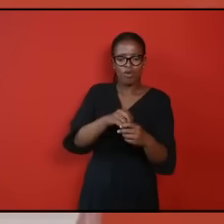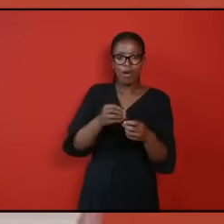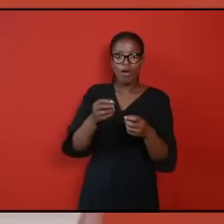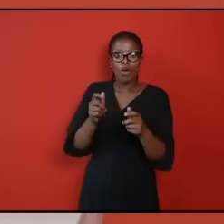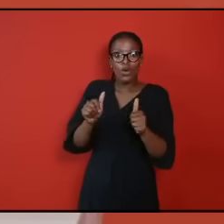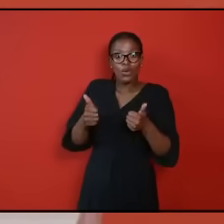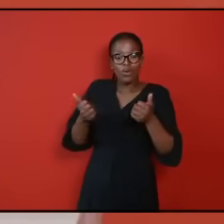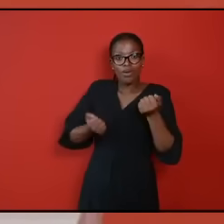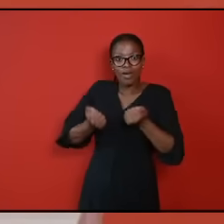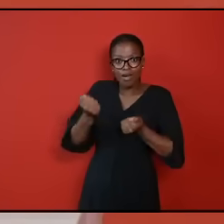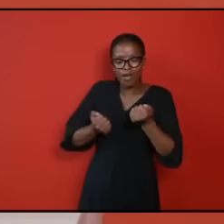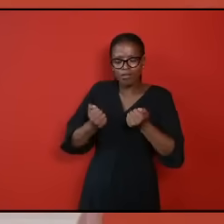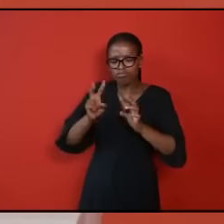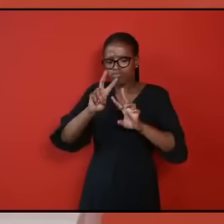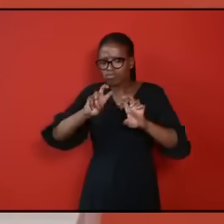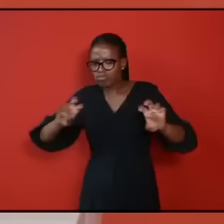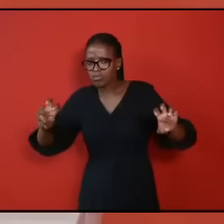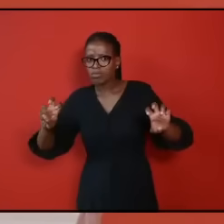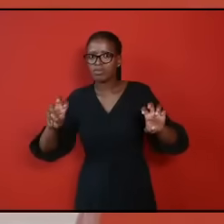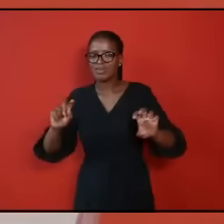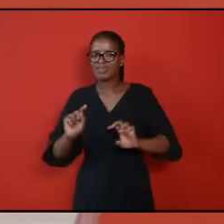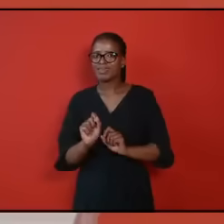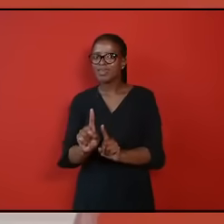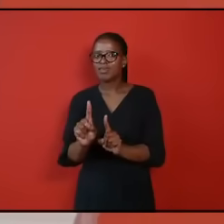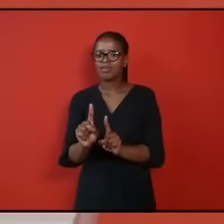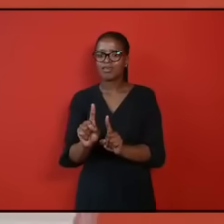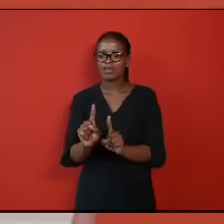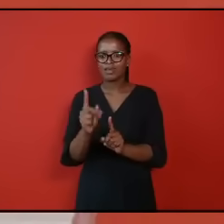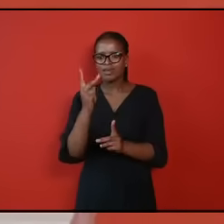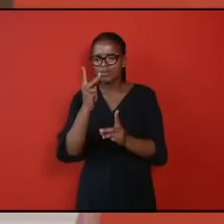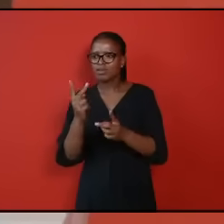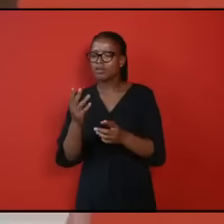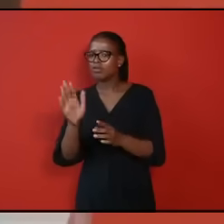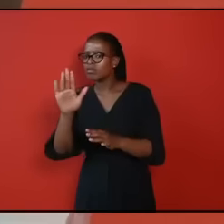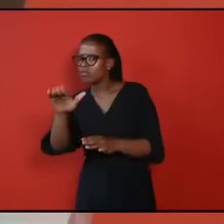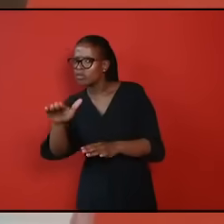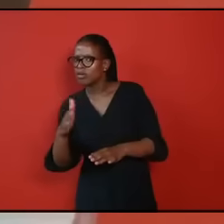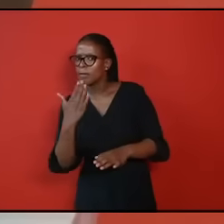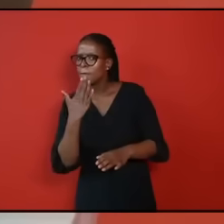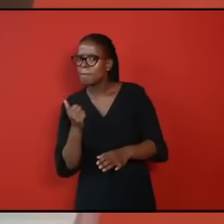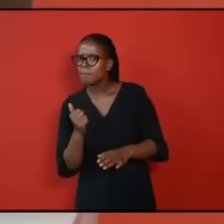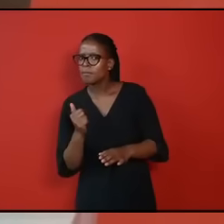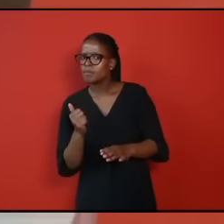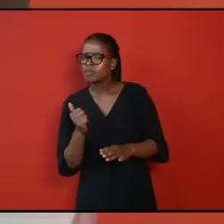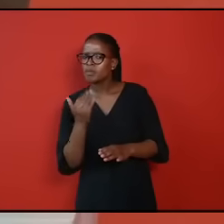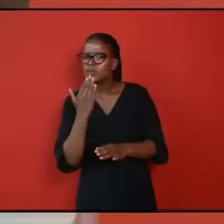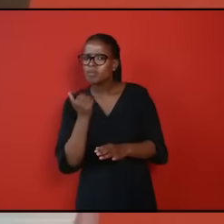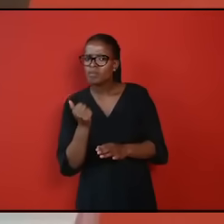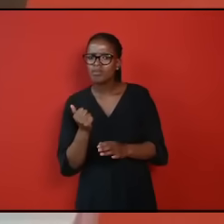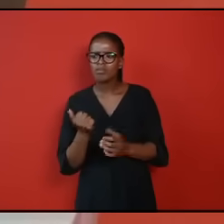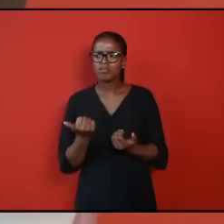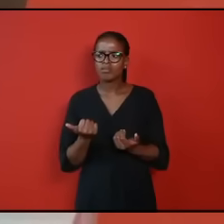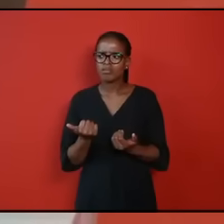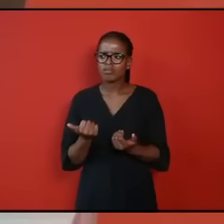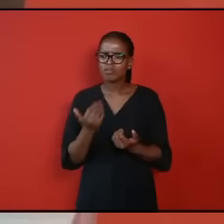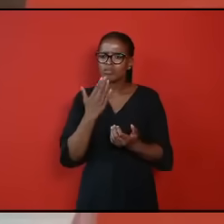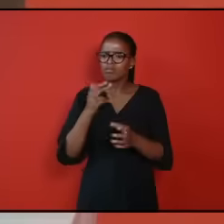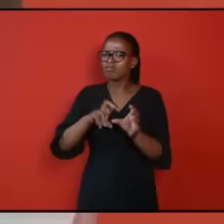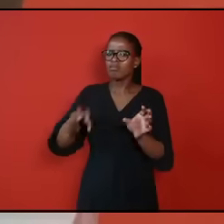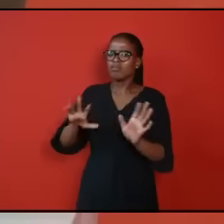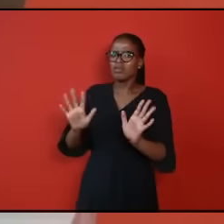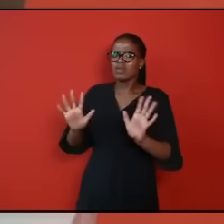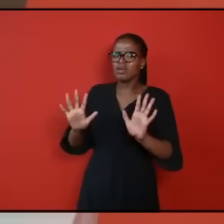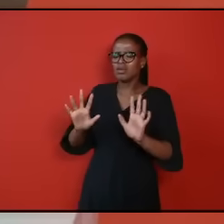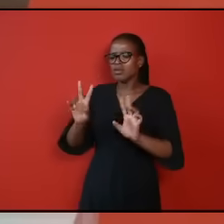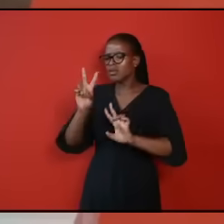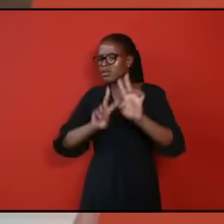car. You must get out and see the car. You must say, hey, pele lich wena rikitim. You